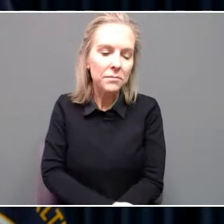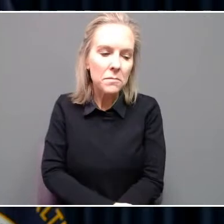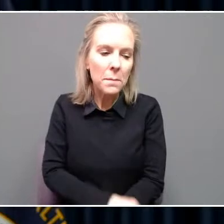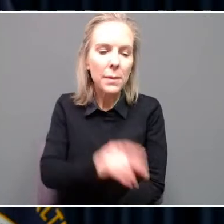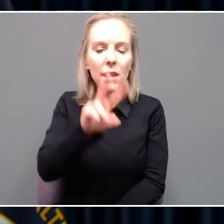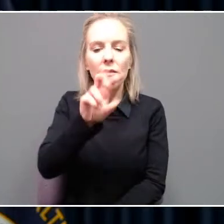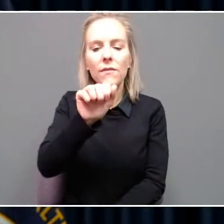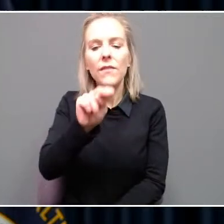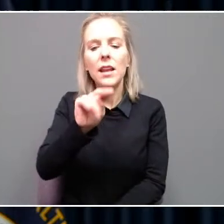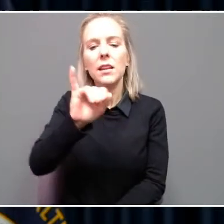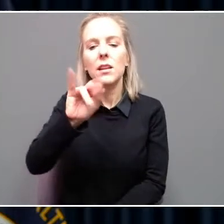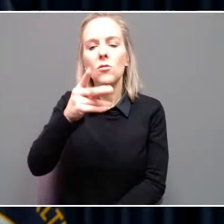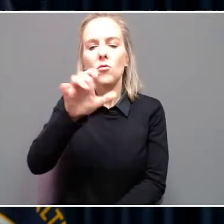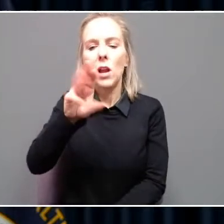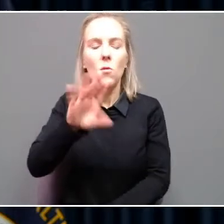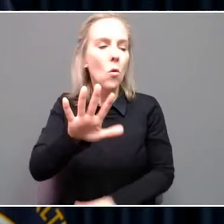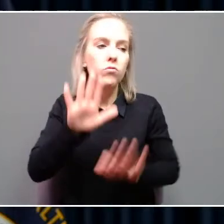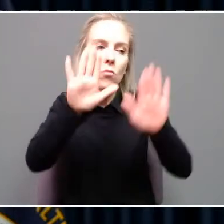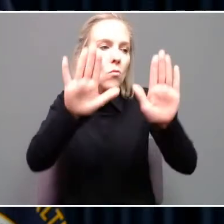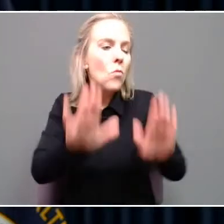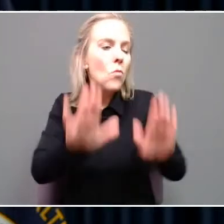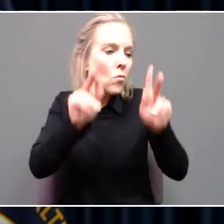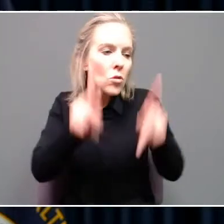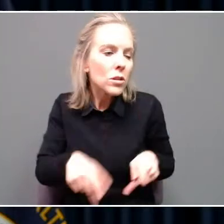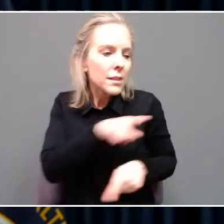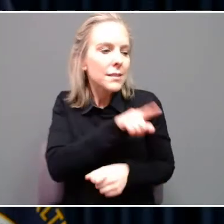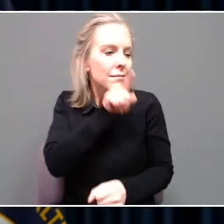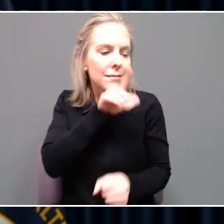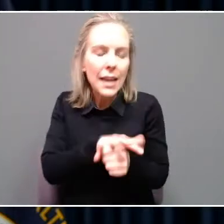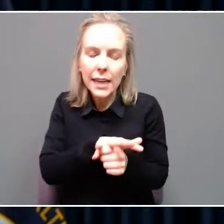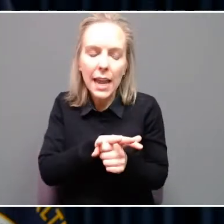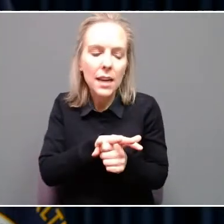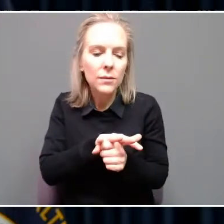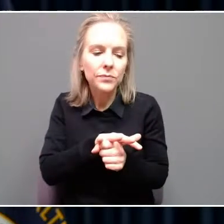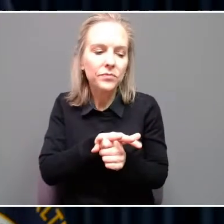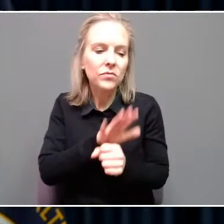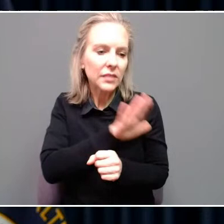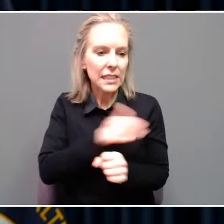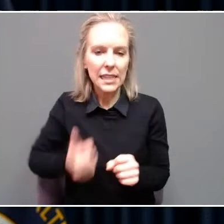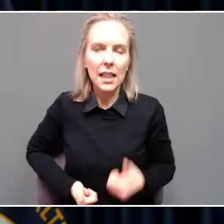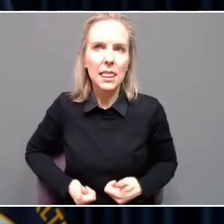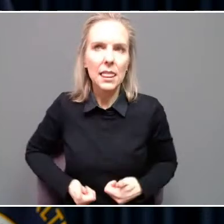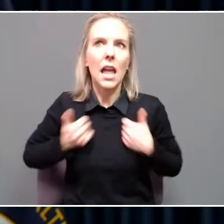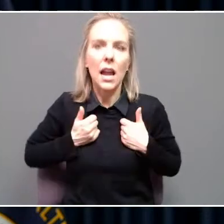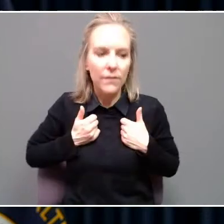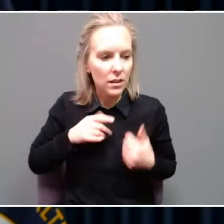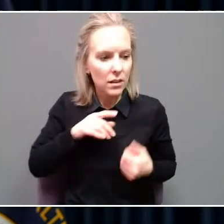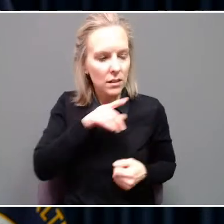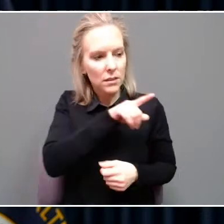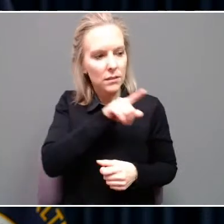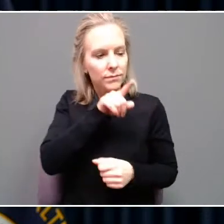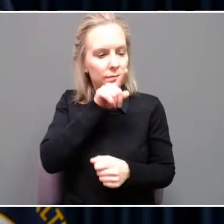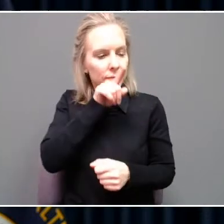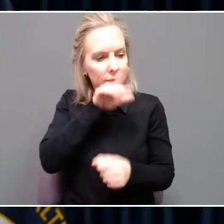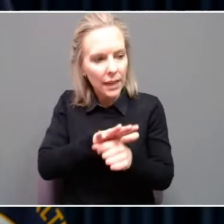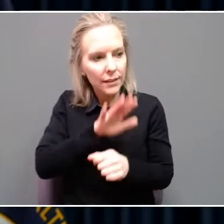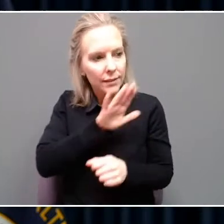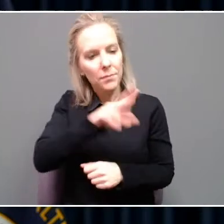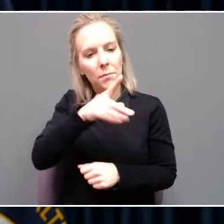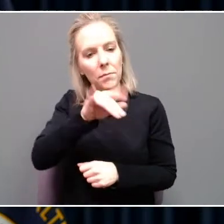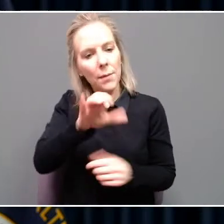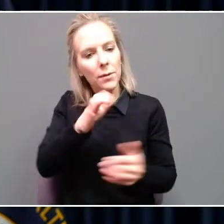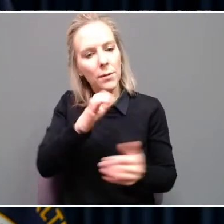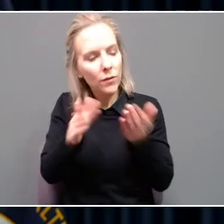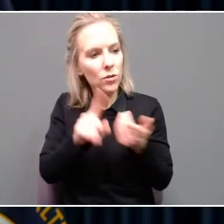is a stellar human being. He has dedicated his life and certainly his public service to battling